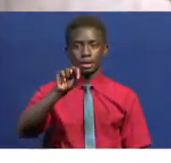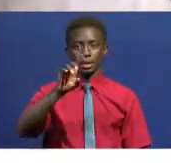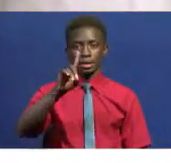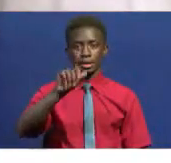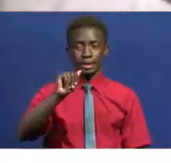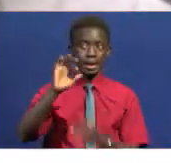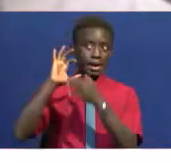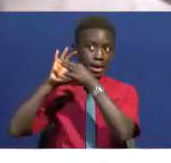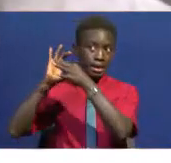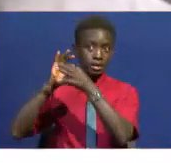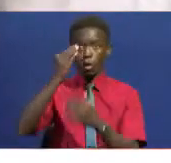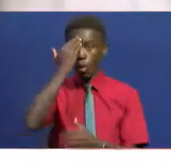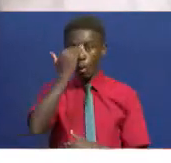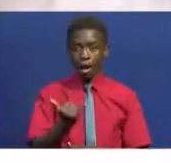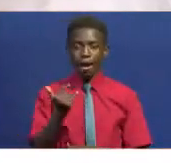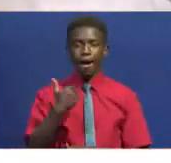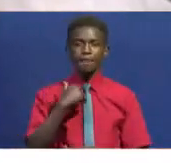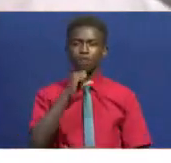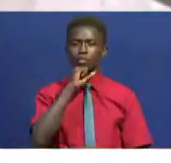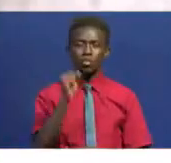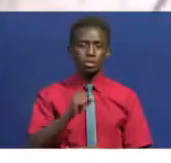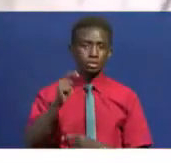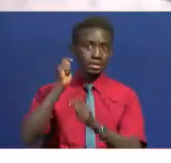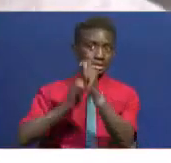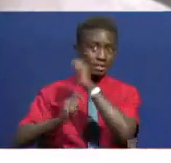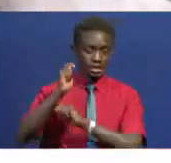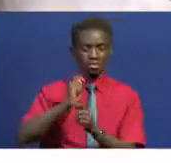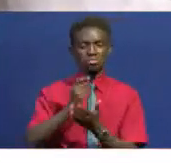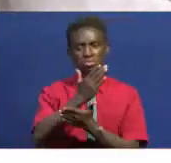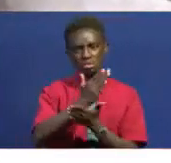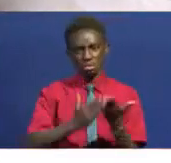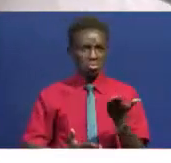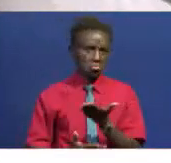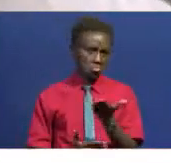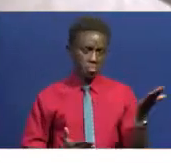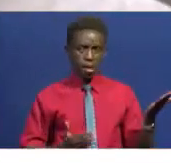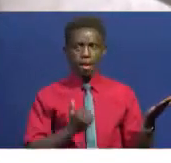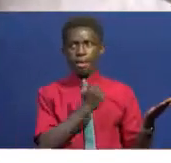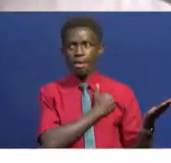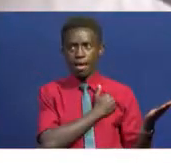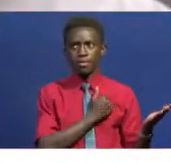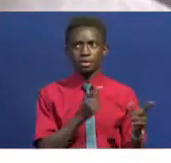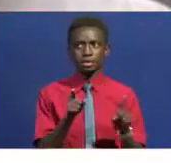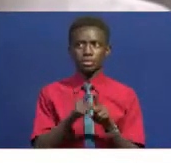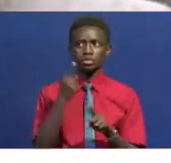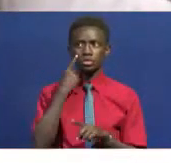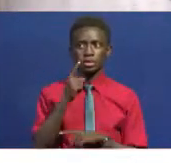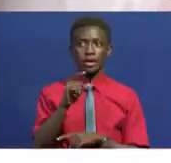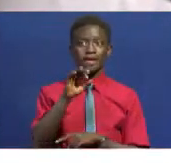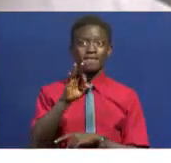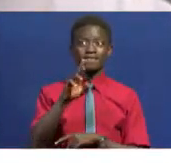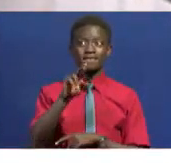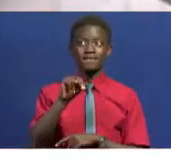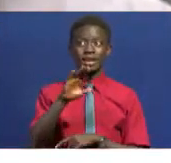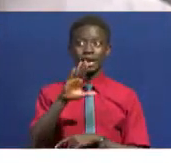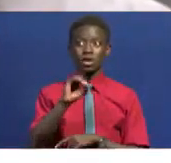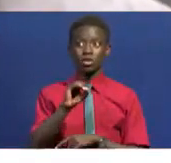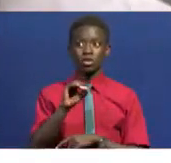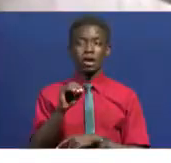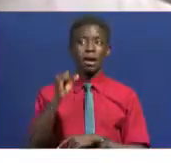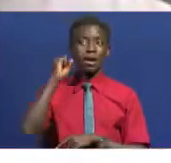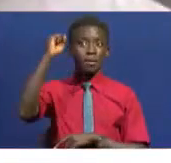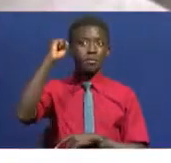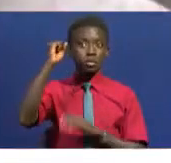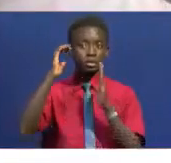very old traditions. Somebody of us, like the Mze Franco Esposito, the politician, he like to have a